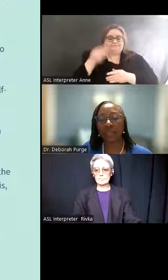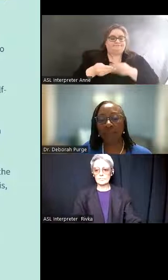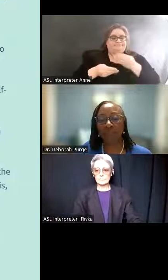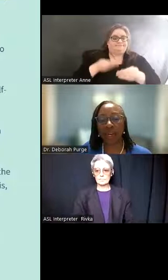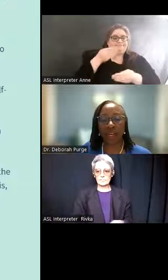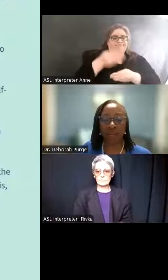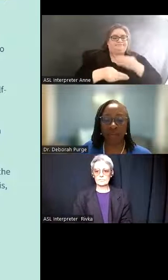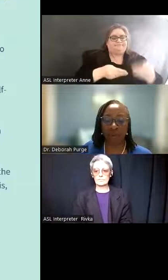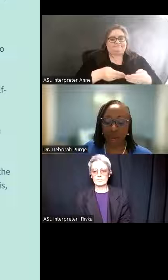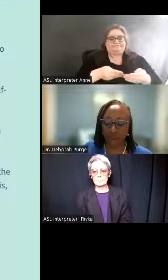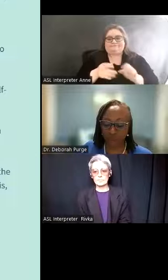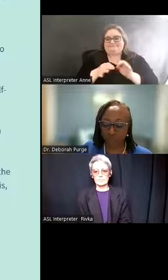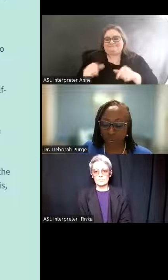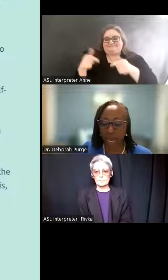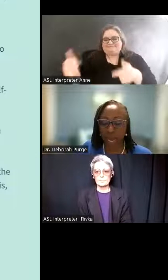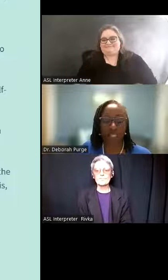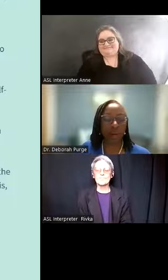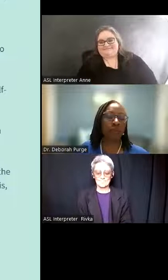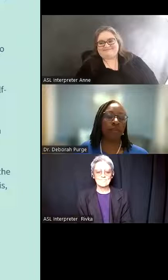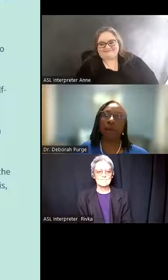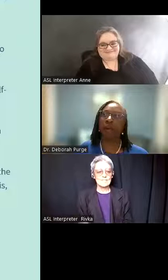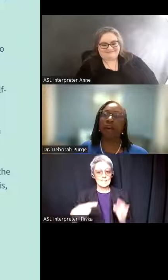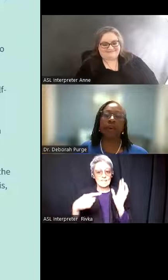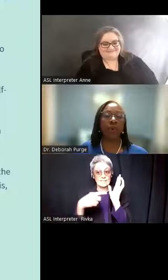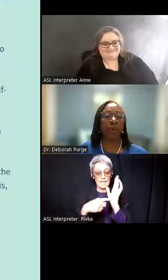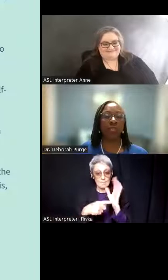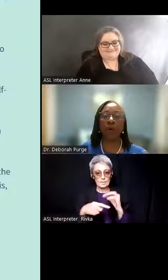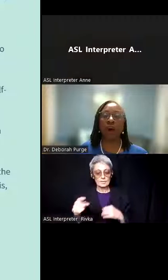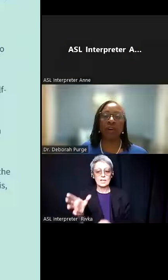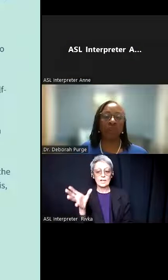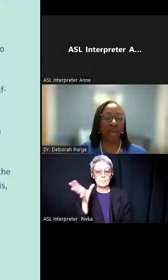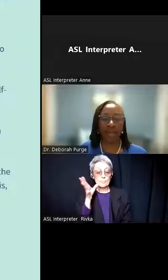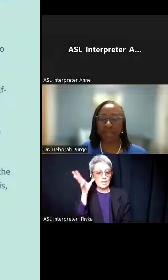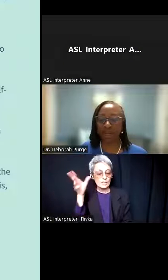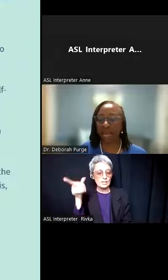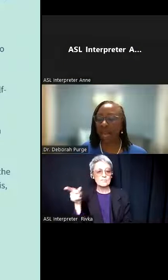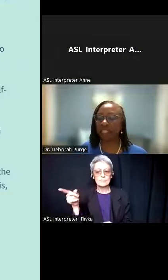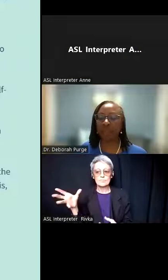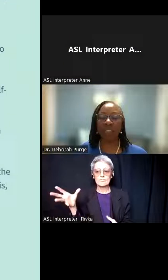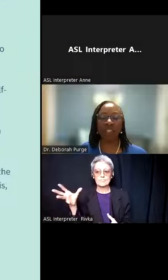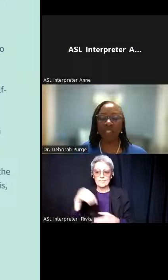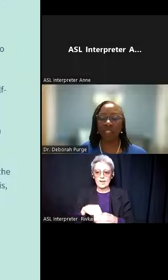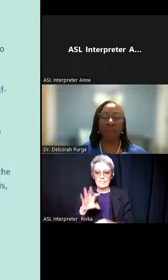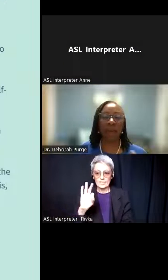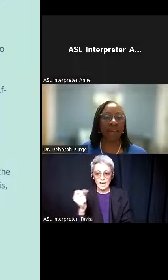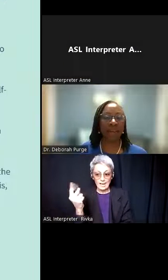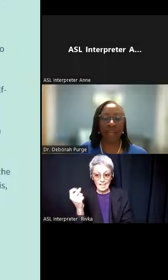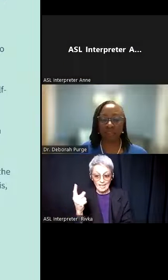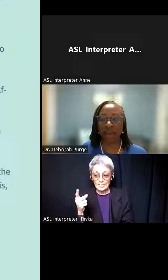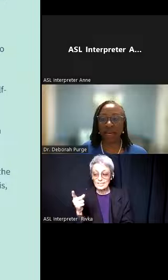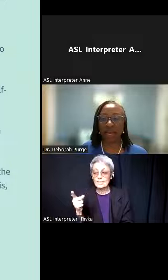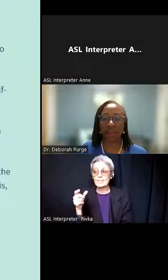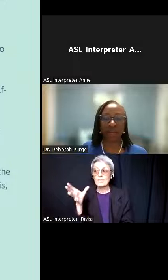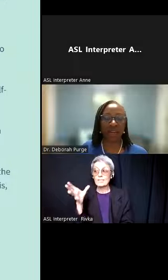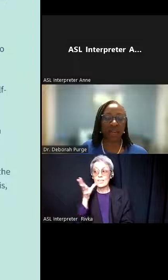an example could be for a parent who was part of 9/11. They experienced the traumatic events